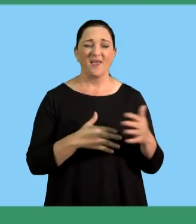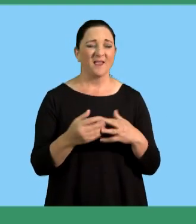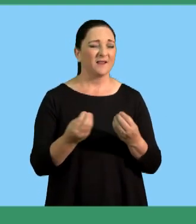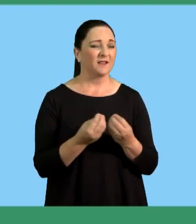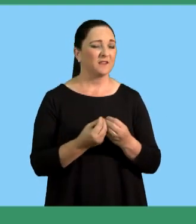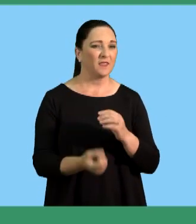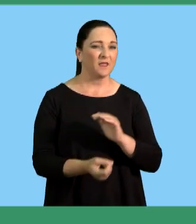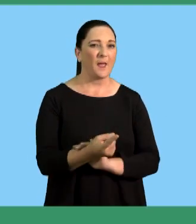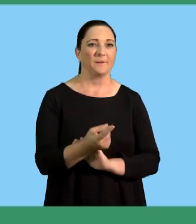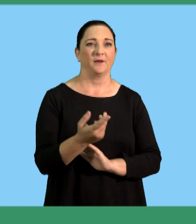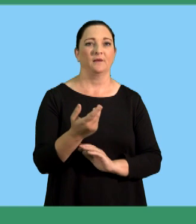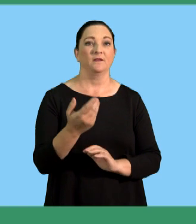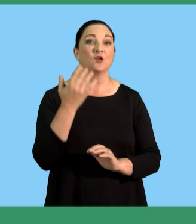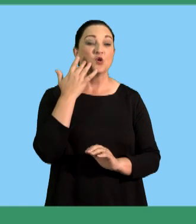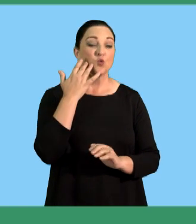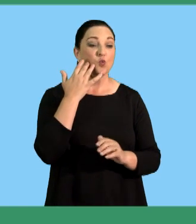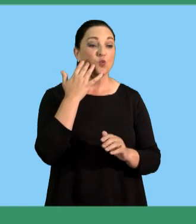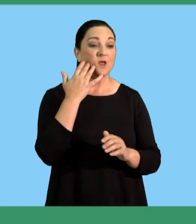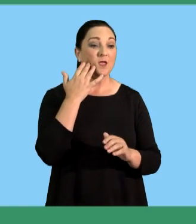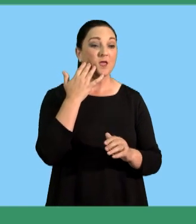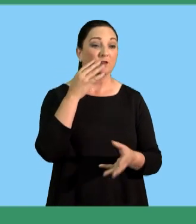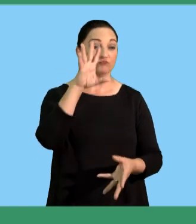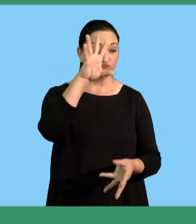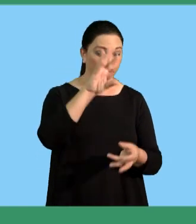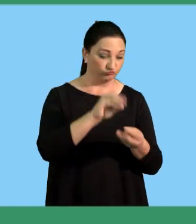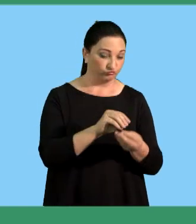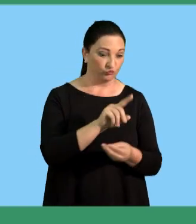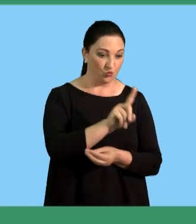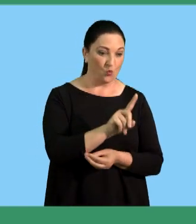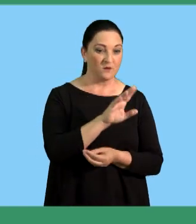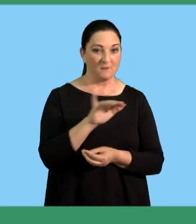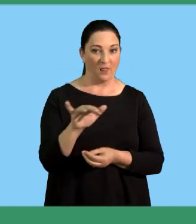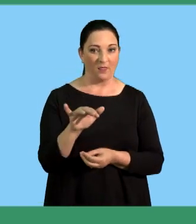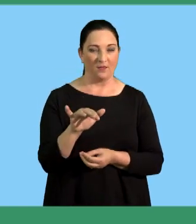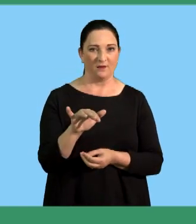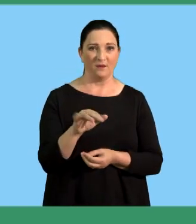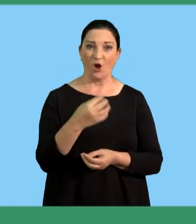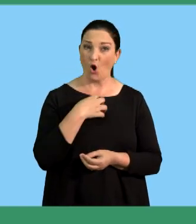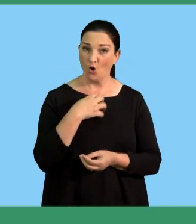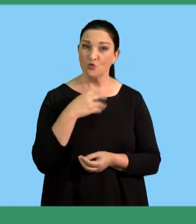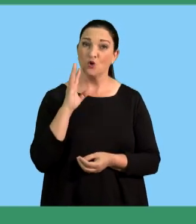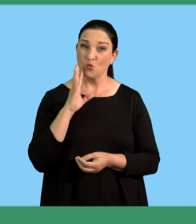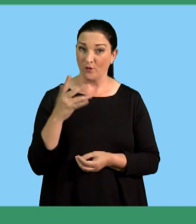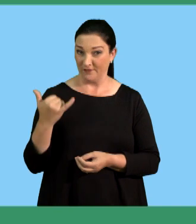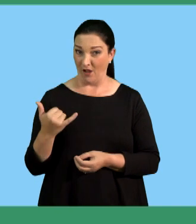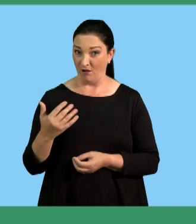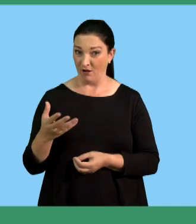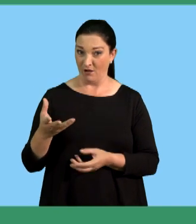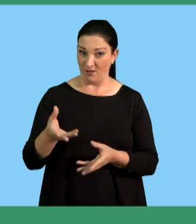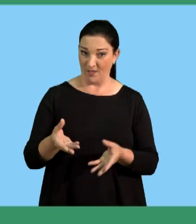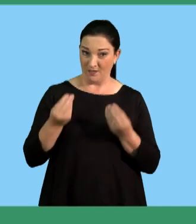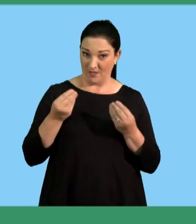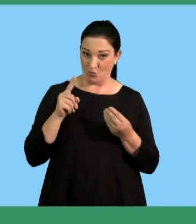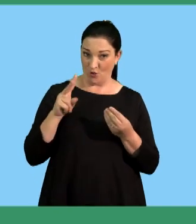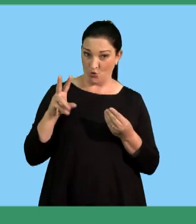should anything happen or should the damage be 1 million, the owner will not receive